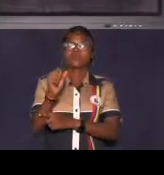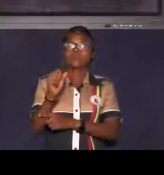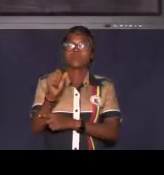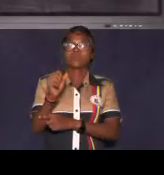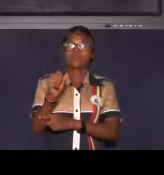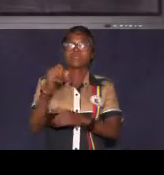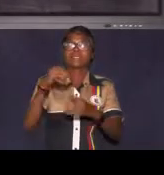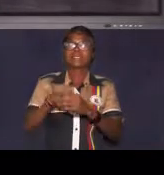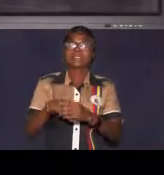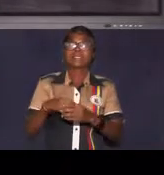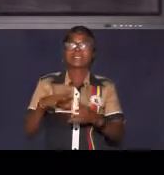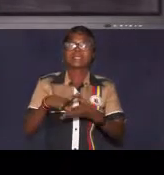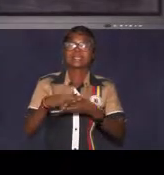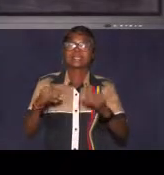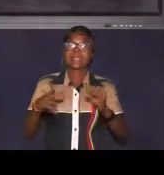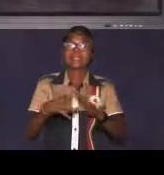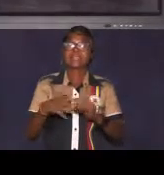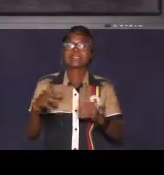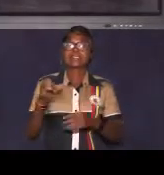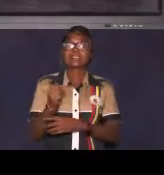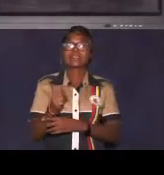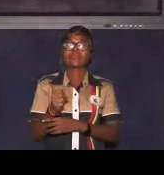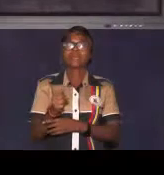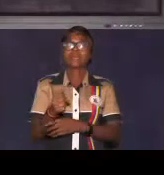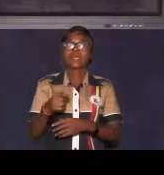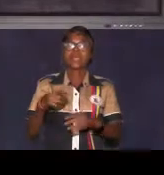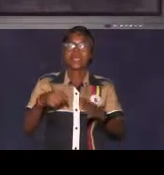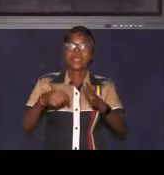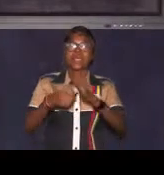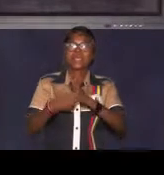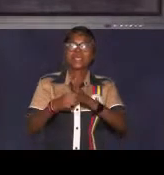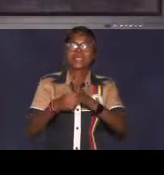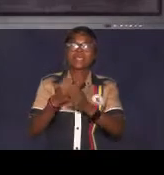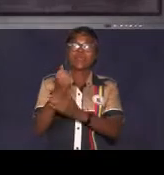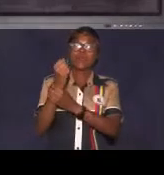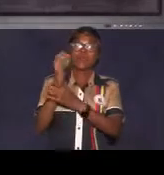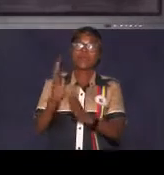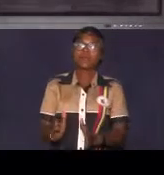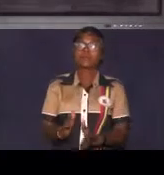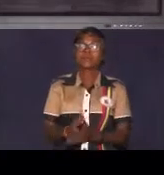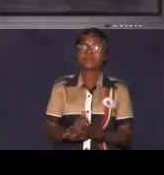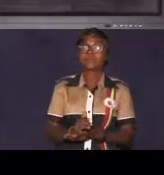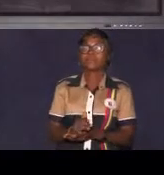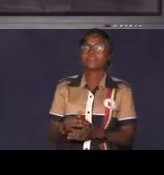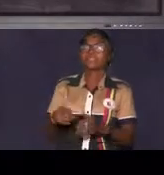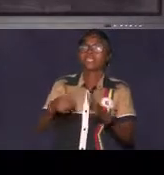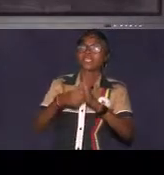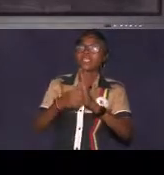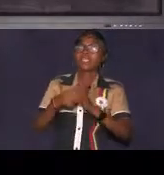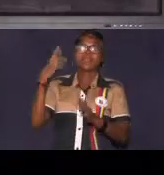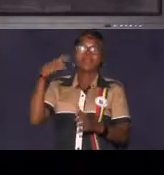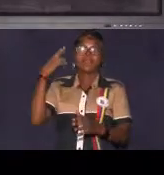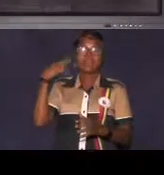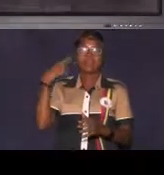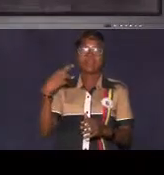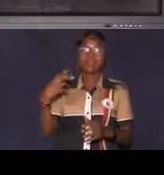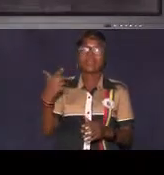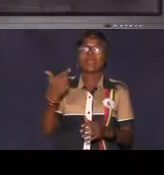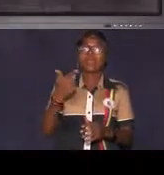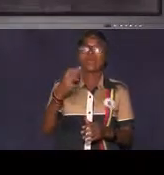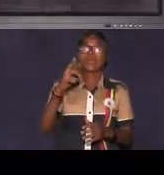words in sentences. Key holder. I already told you the meaning. Key